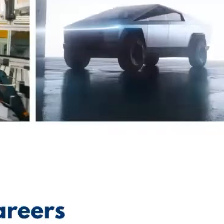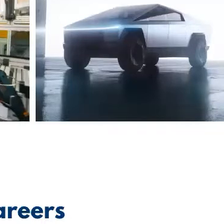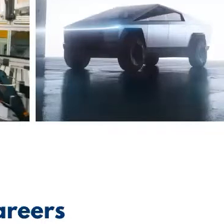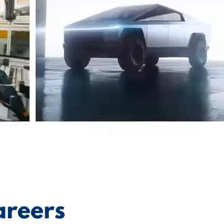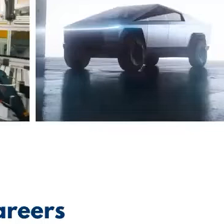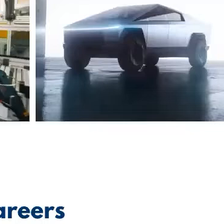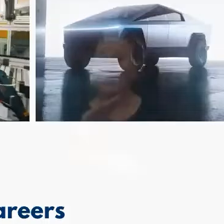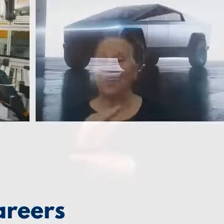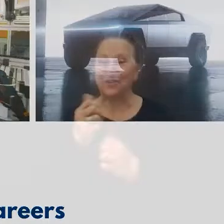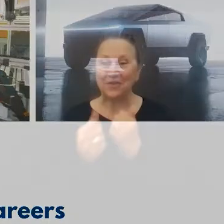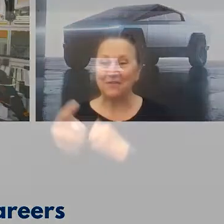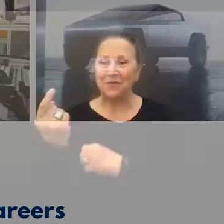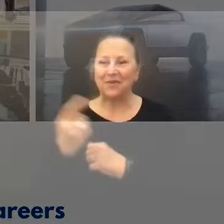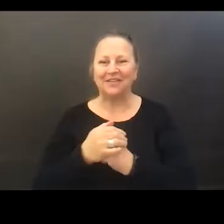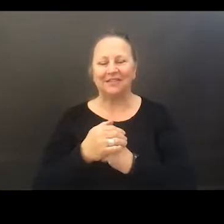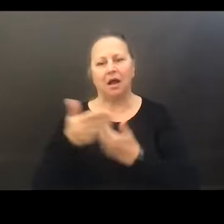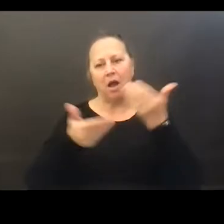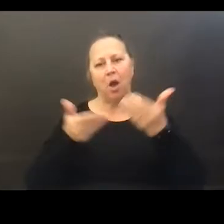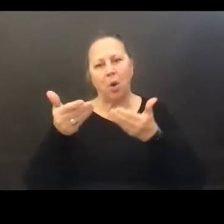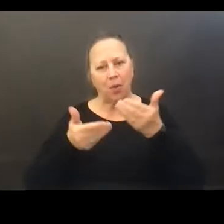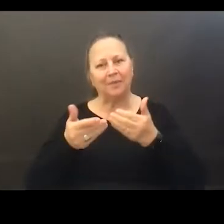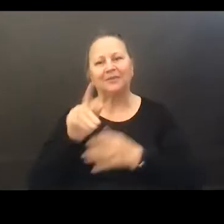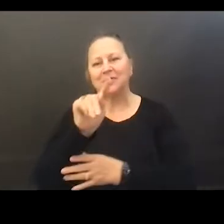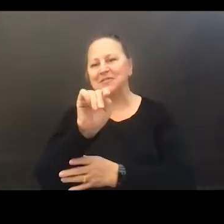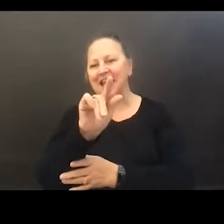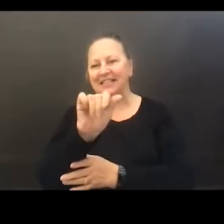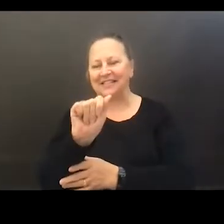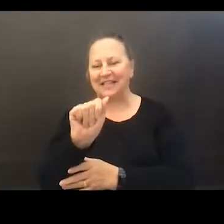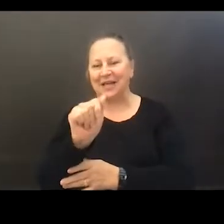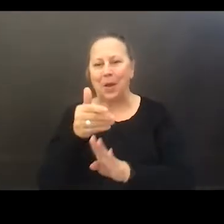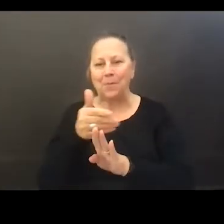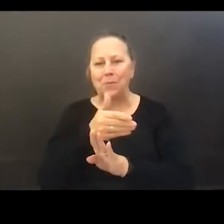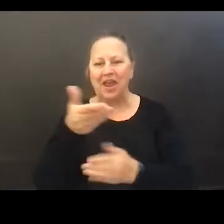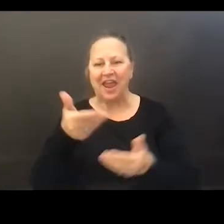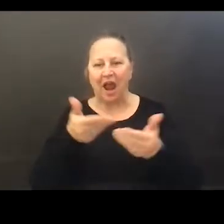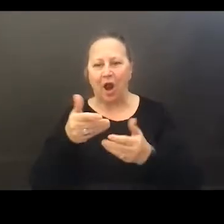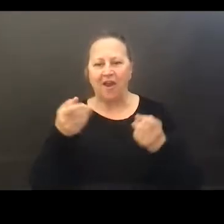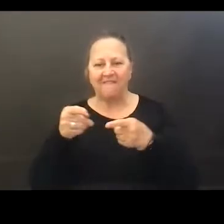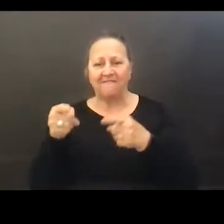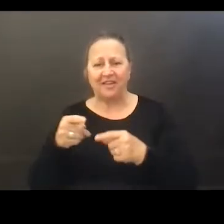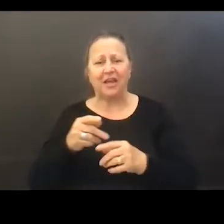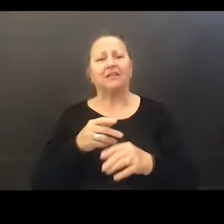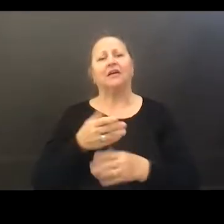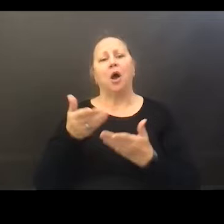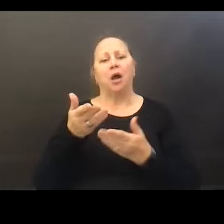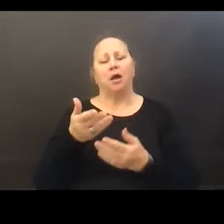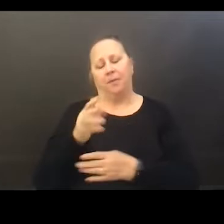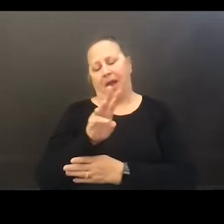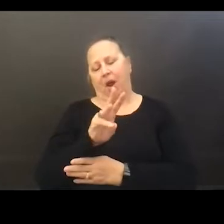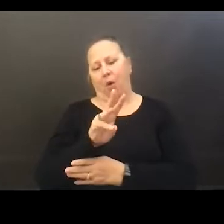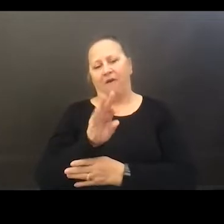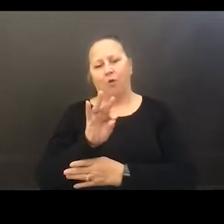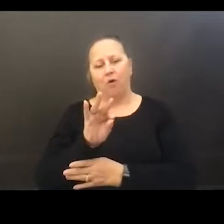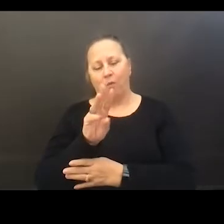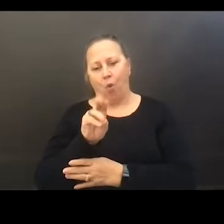Good afternoon, everyone, and welcome to the Tesla pre-hiring event here brought to you by Workforce Solutions Rural Capital Area. My name is